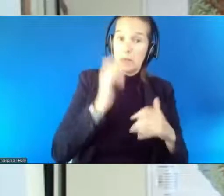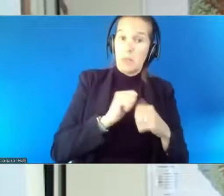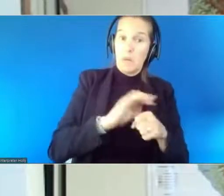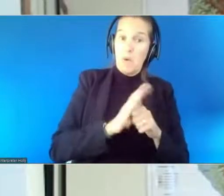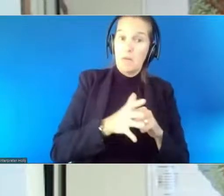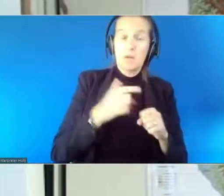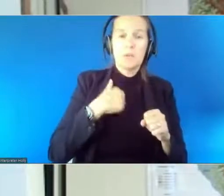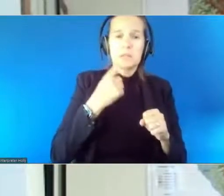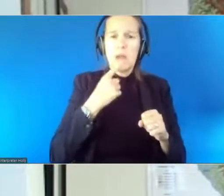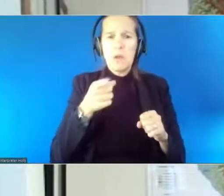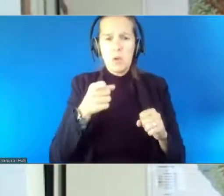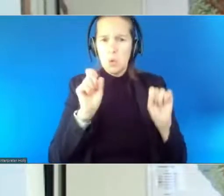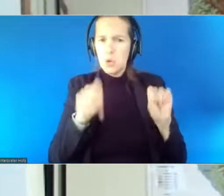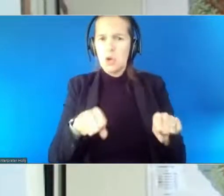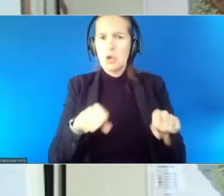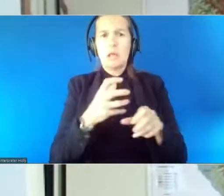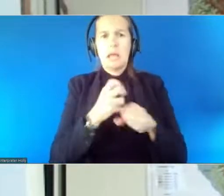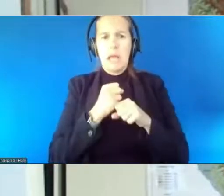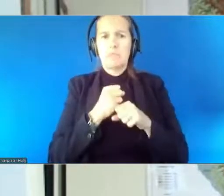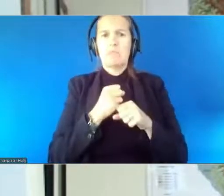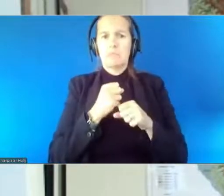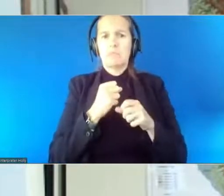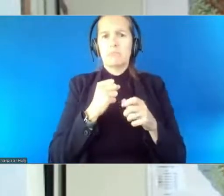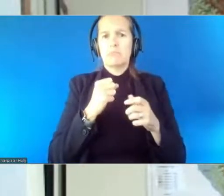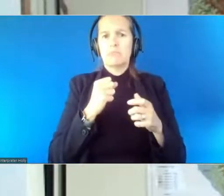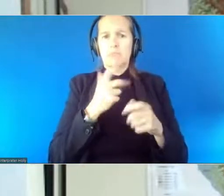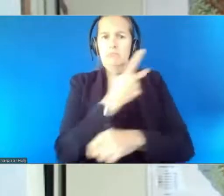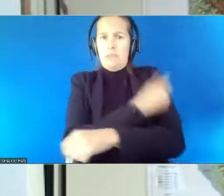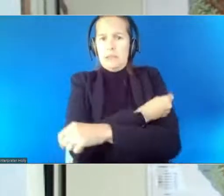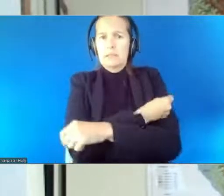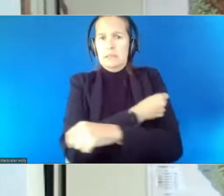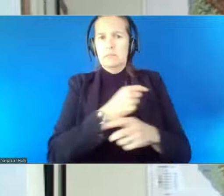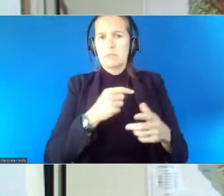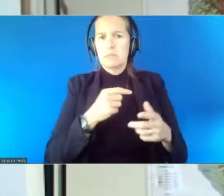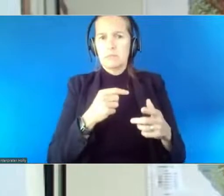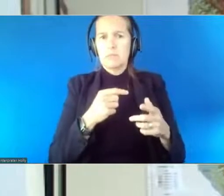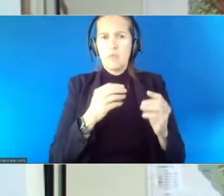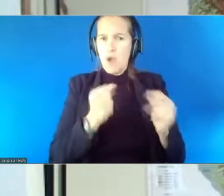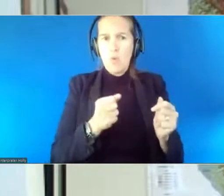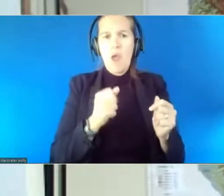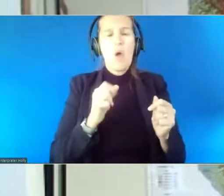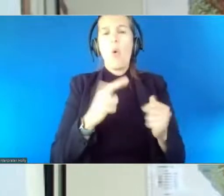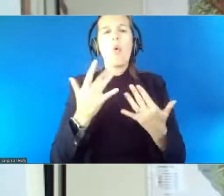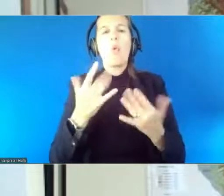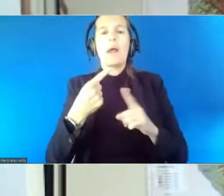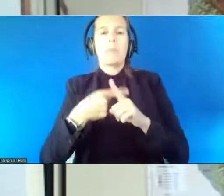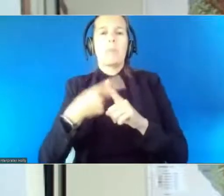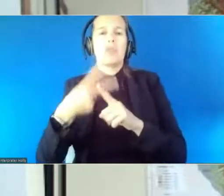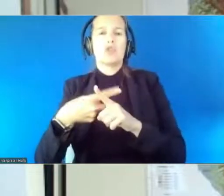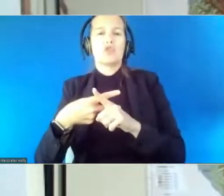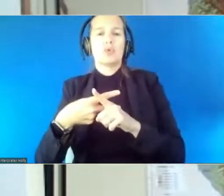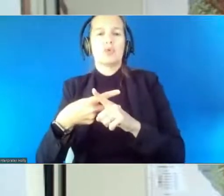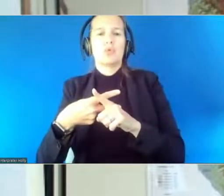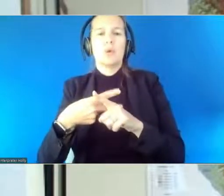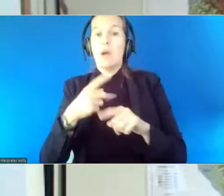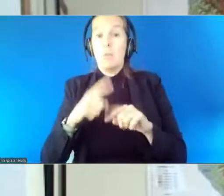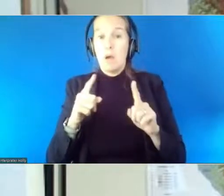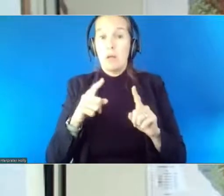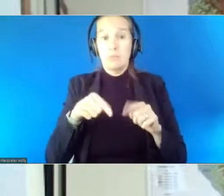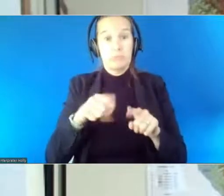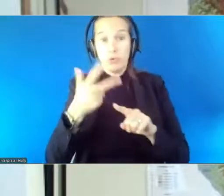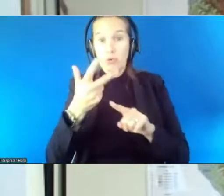right after you recover, or you could wait a month or 2. And we don't advise getting tested within that 90-day period of